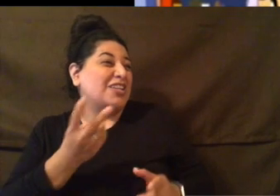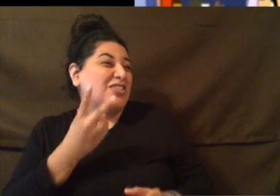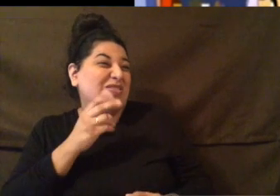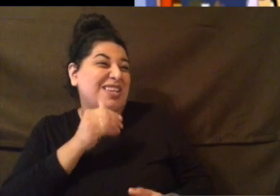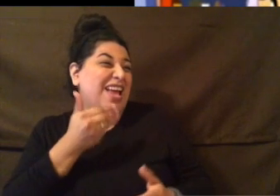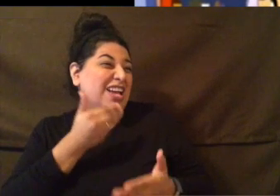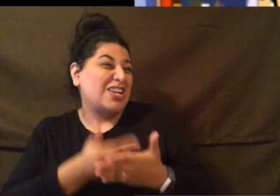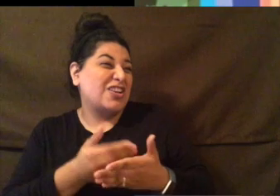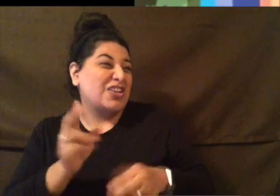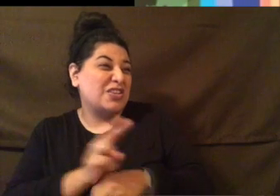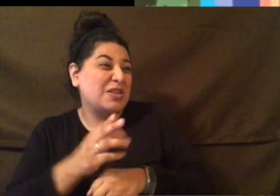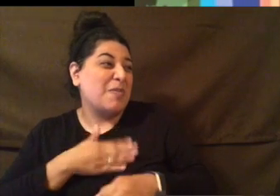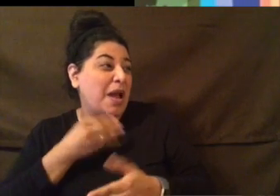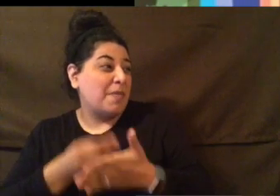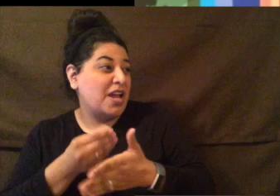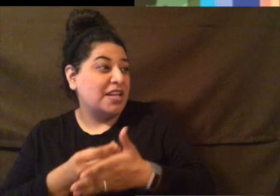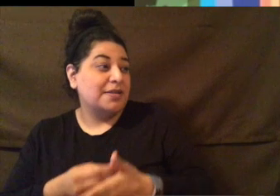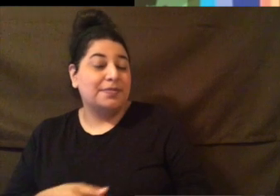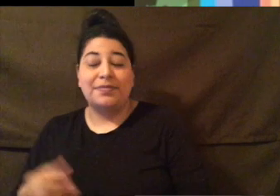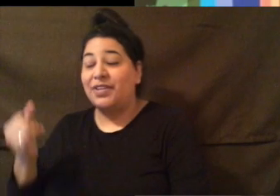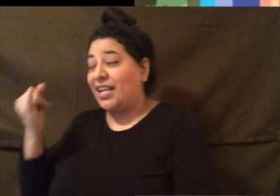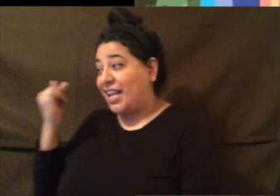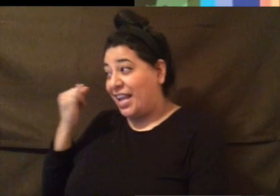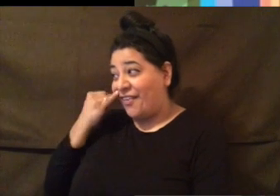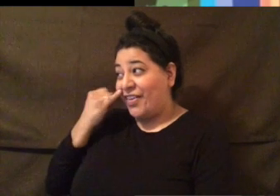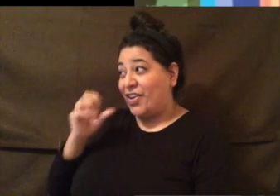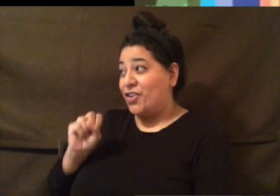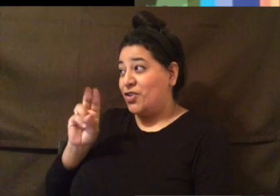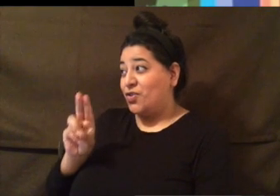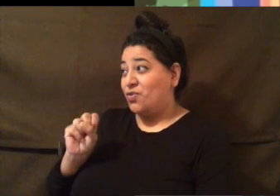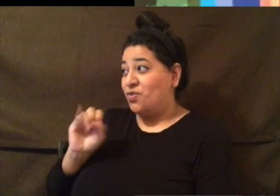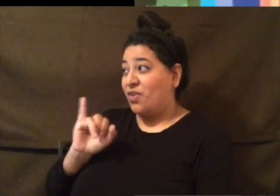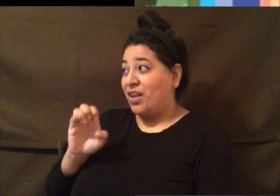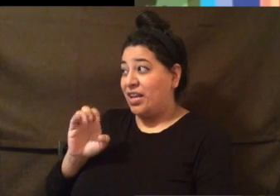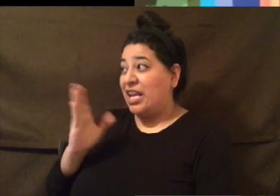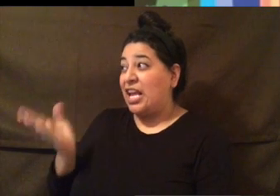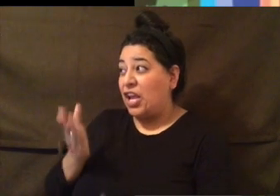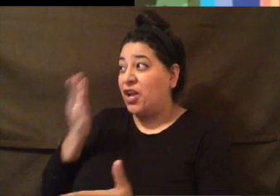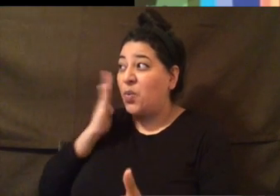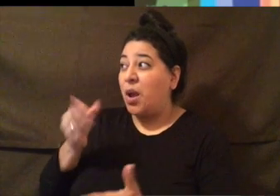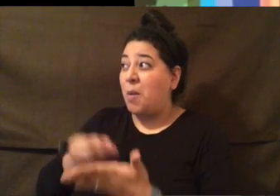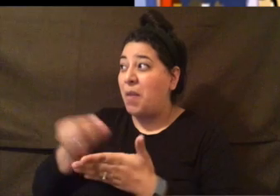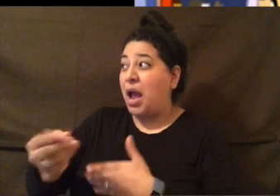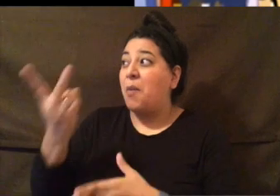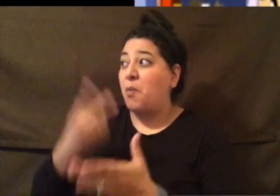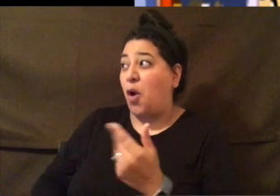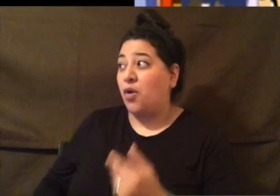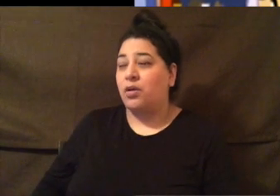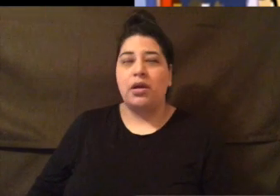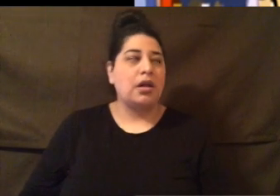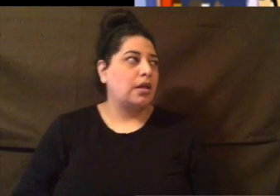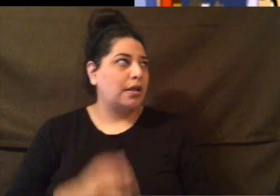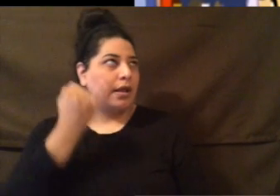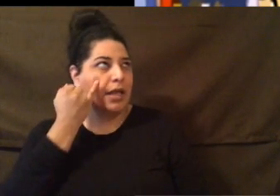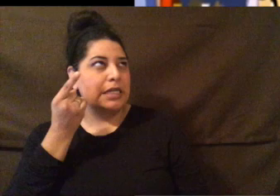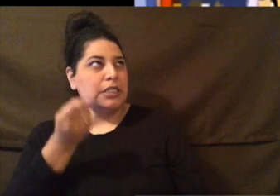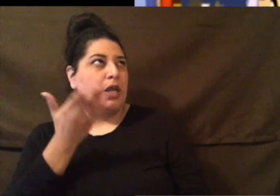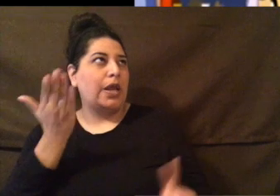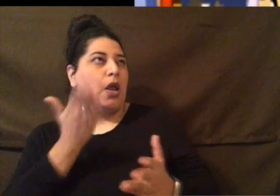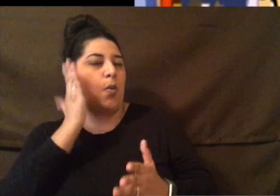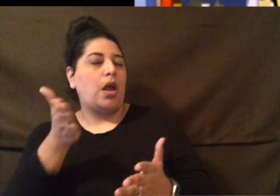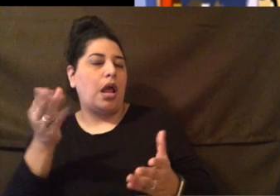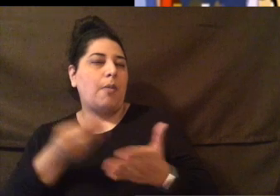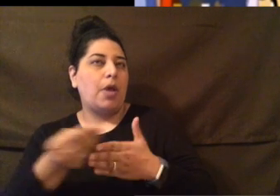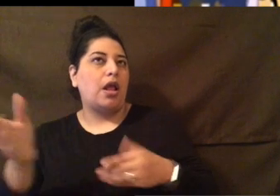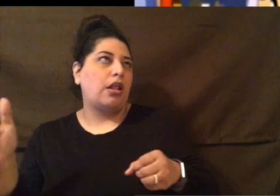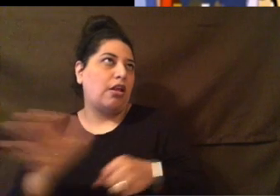not good use of my money. If Susie was here, she would use her credit card and buy both of them. If Susie was here, she'd